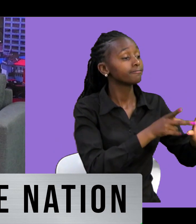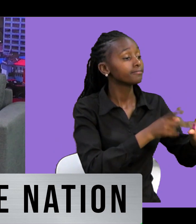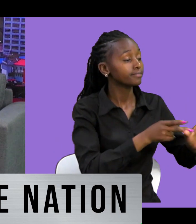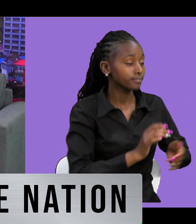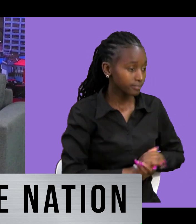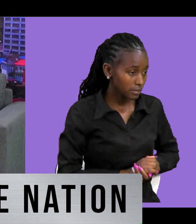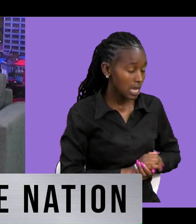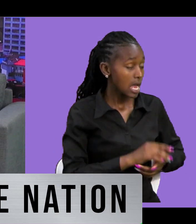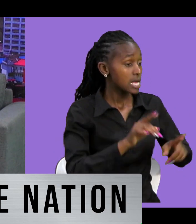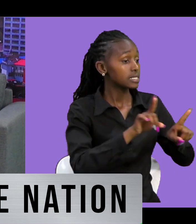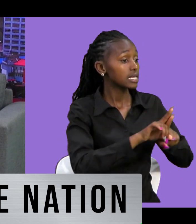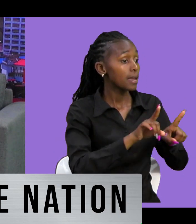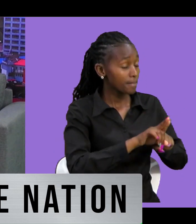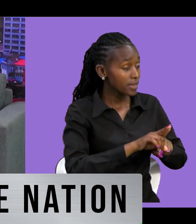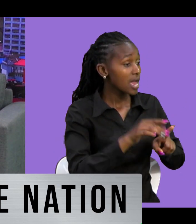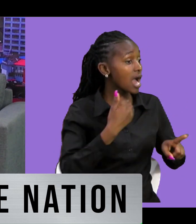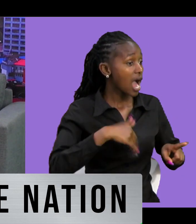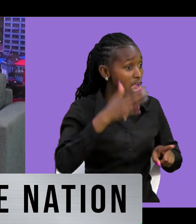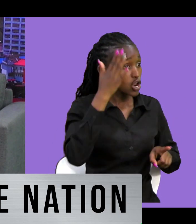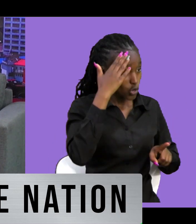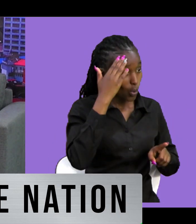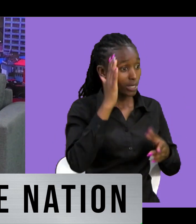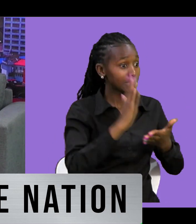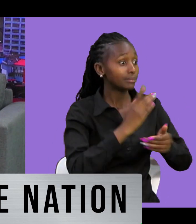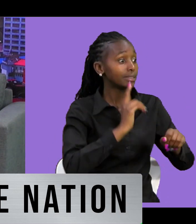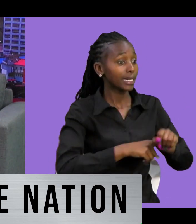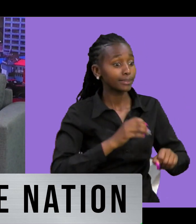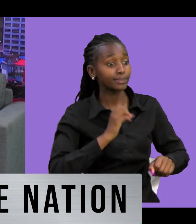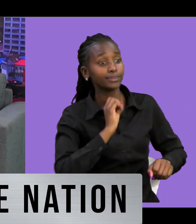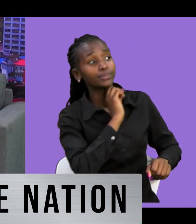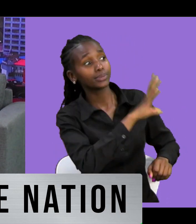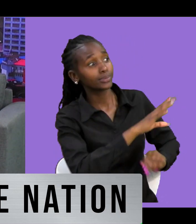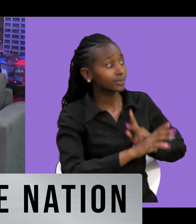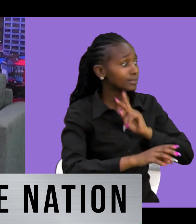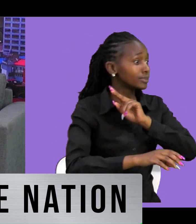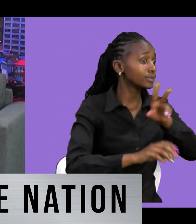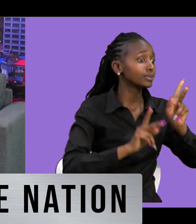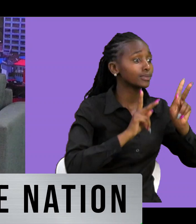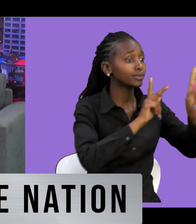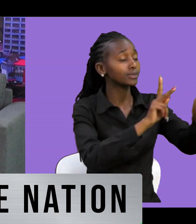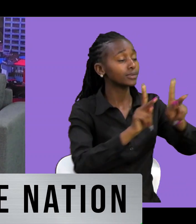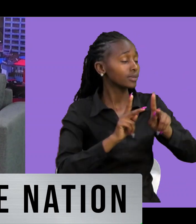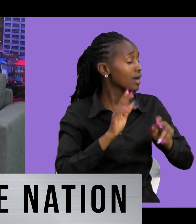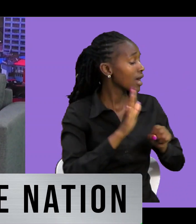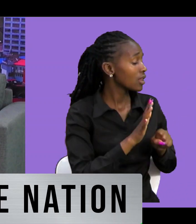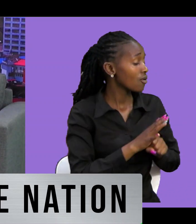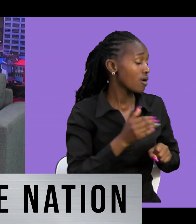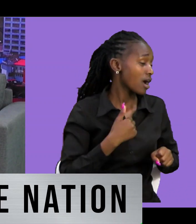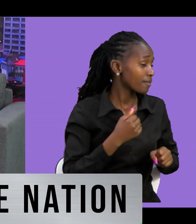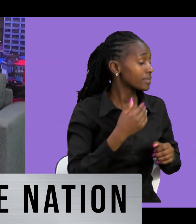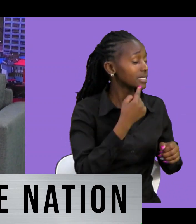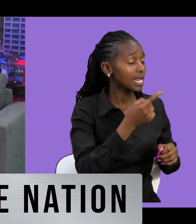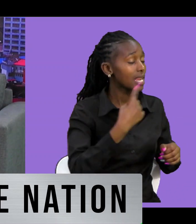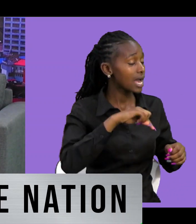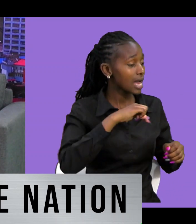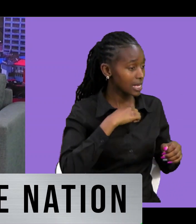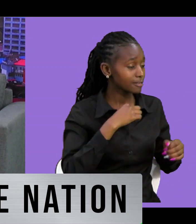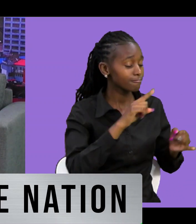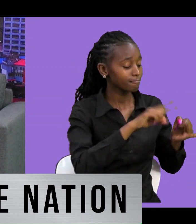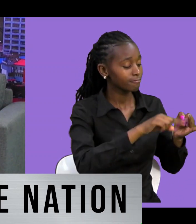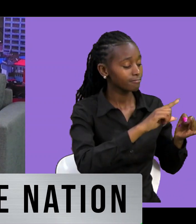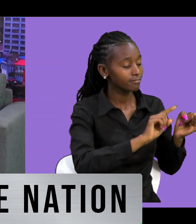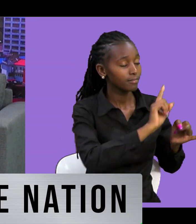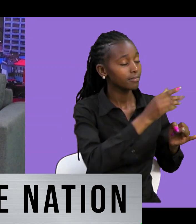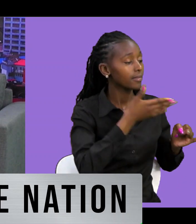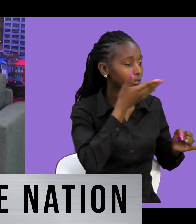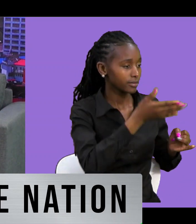I can imagine the chaos in talking. How many people are in attendance? Okay, it normally depends, but mostly